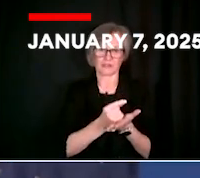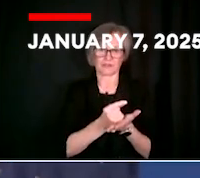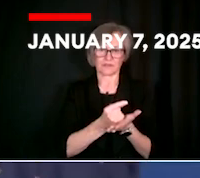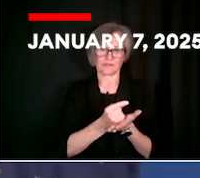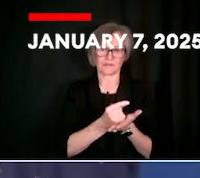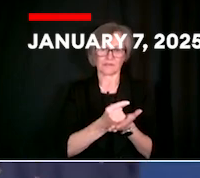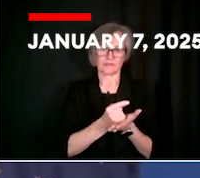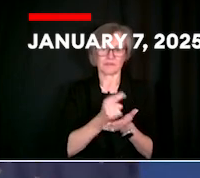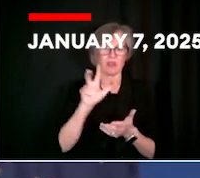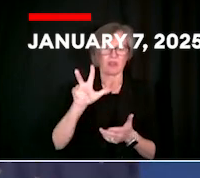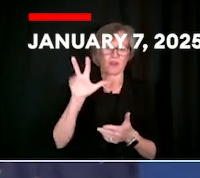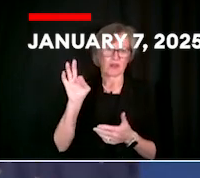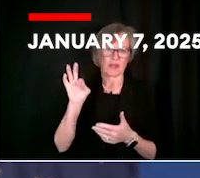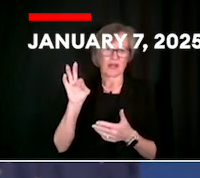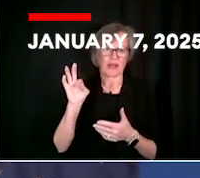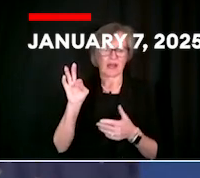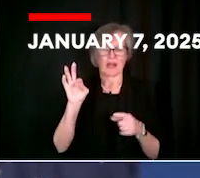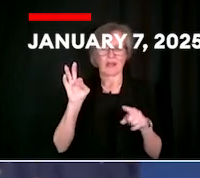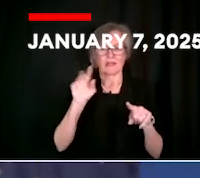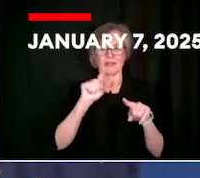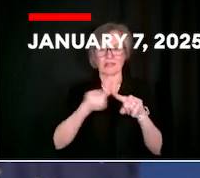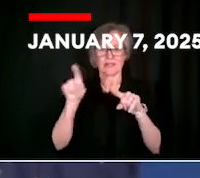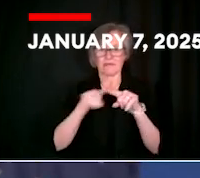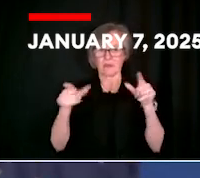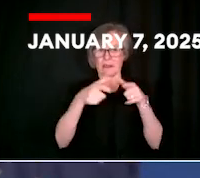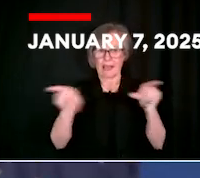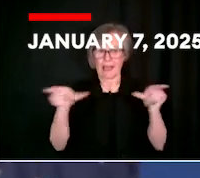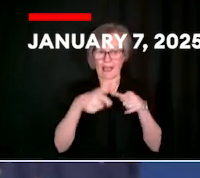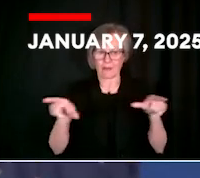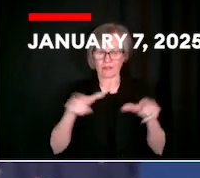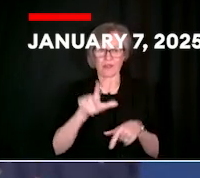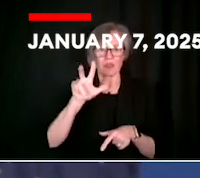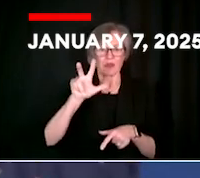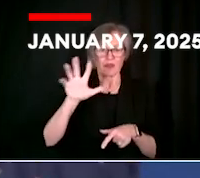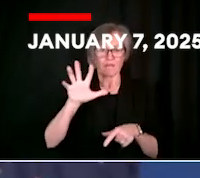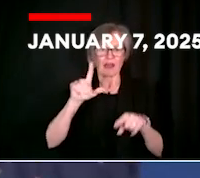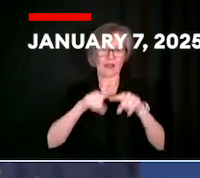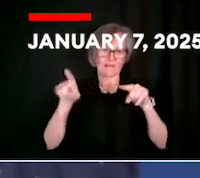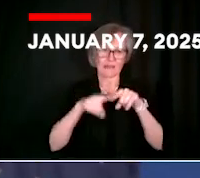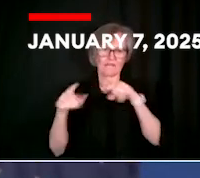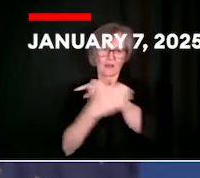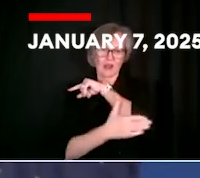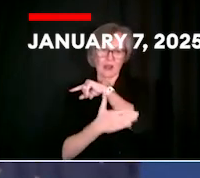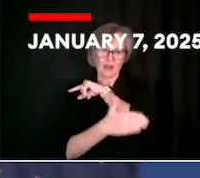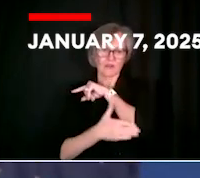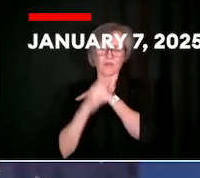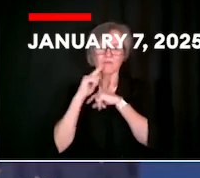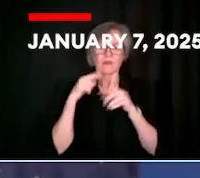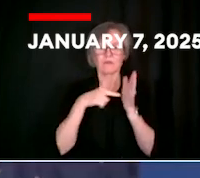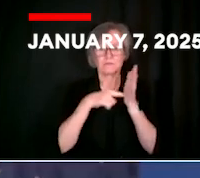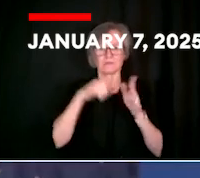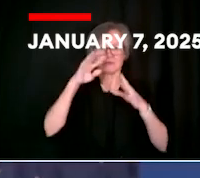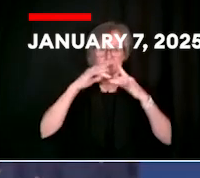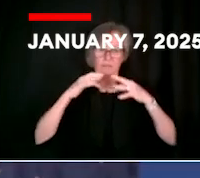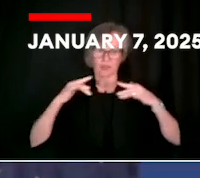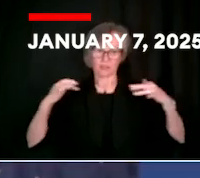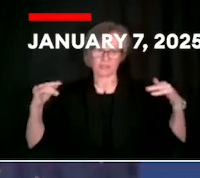39 different languages, 35 different countries, really reflected diversity of our